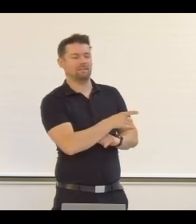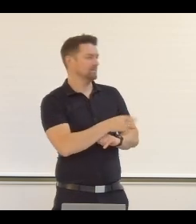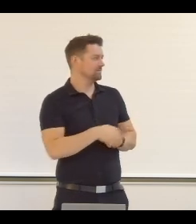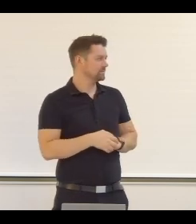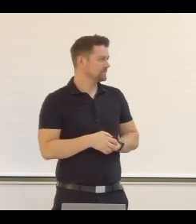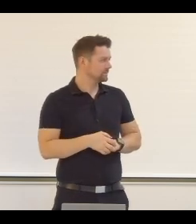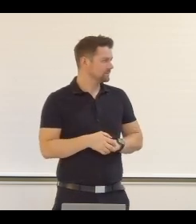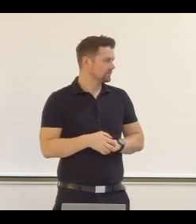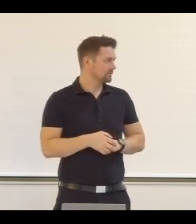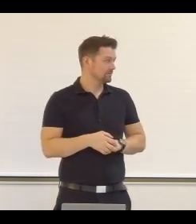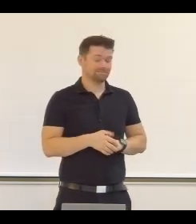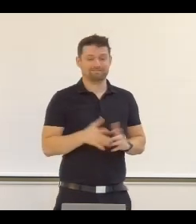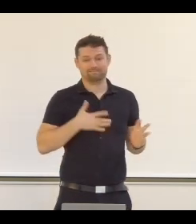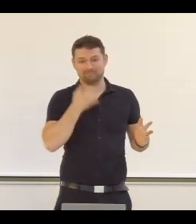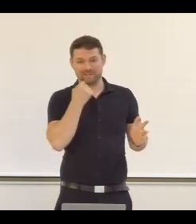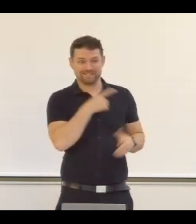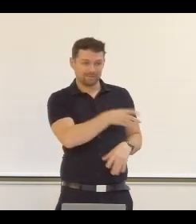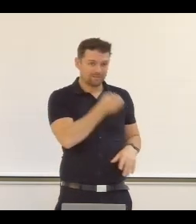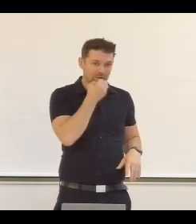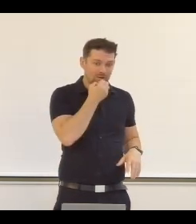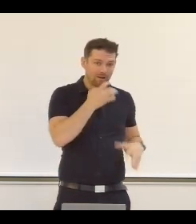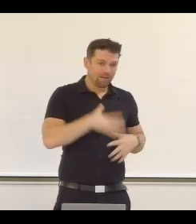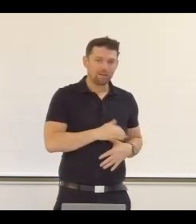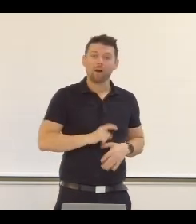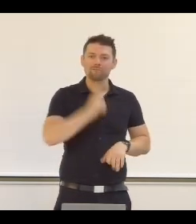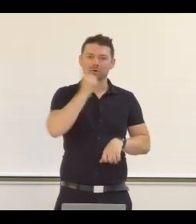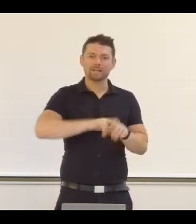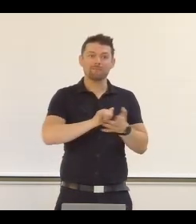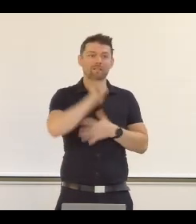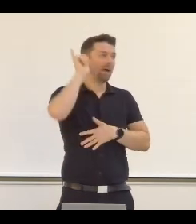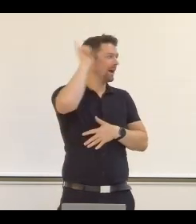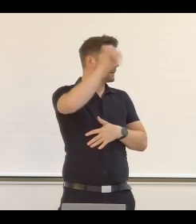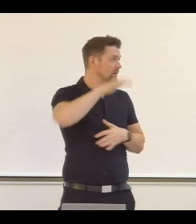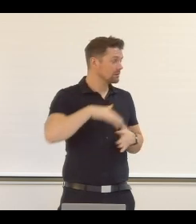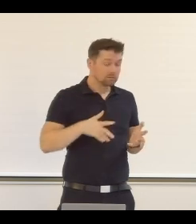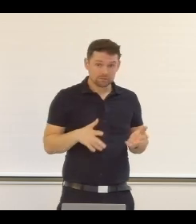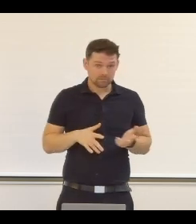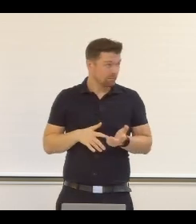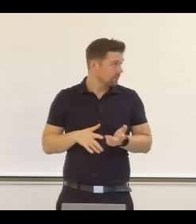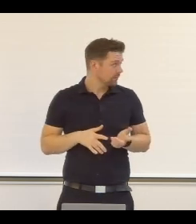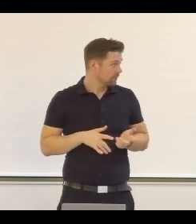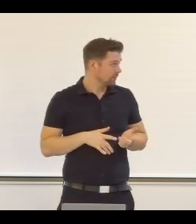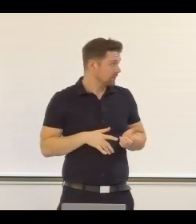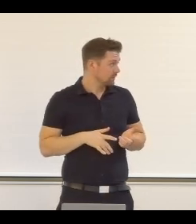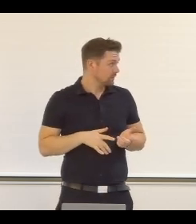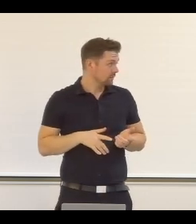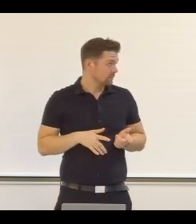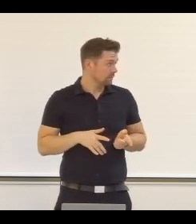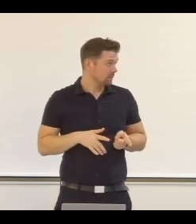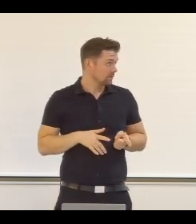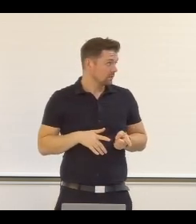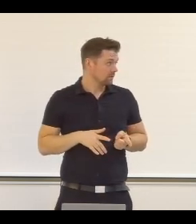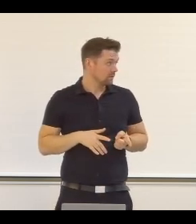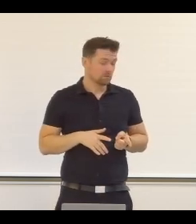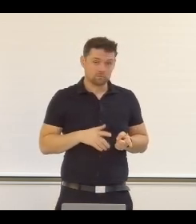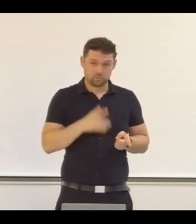One of them, food, of course. The first-time flyers say, you can have some bonus food if you want, like something really for